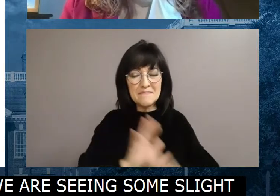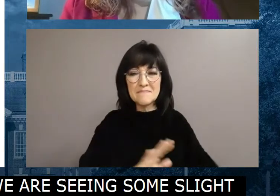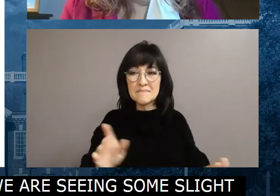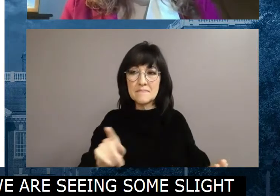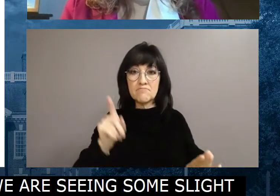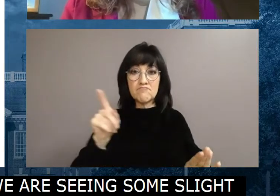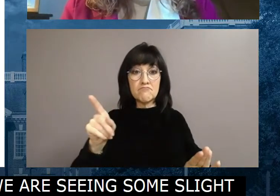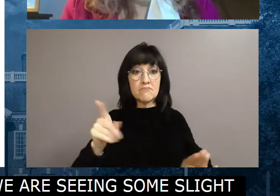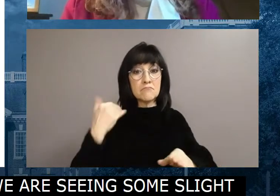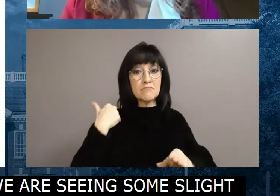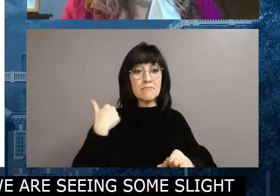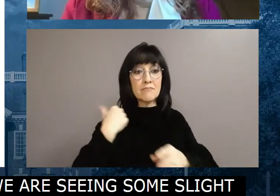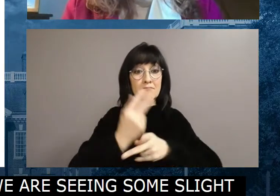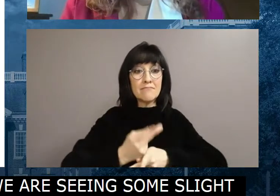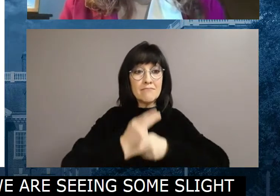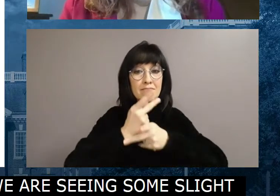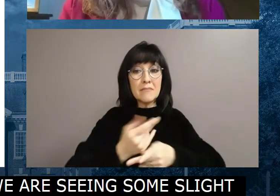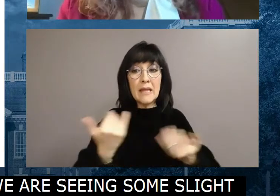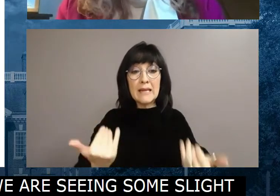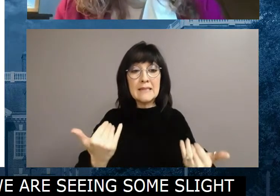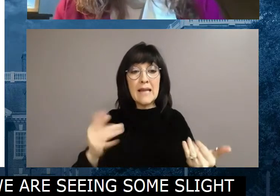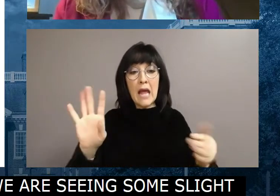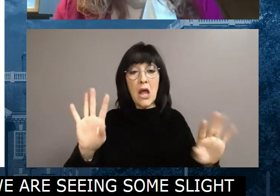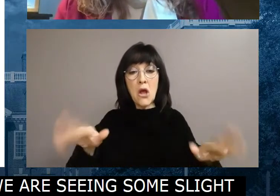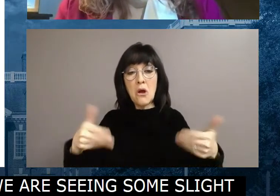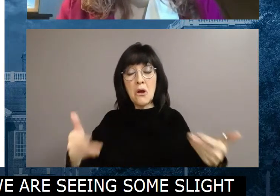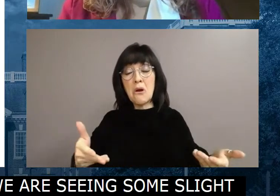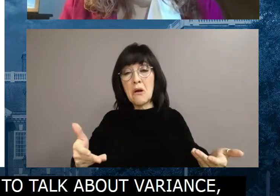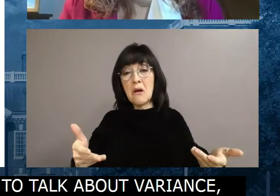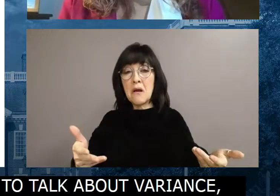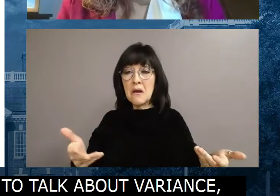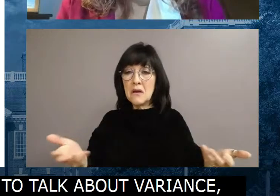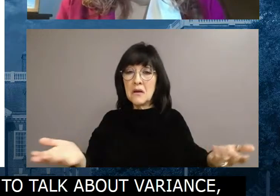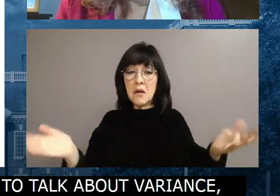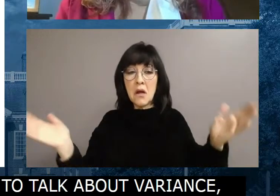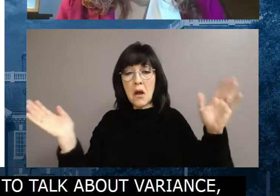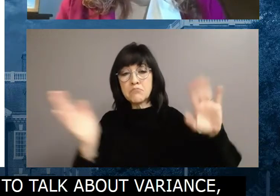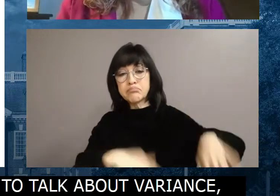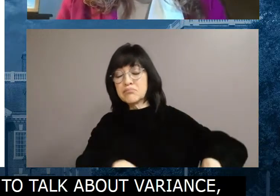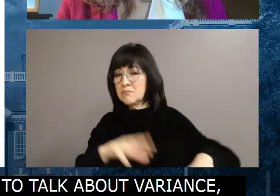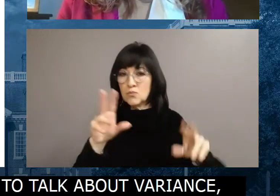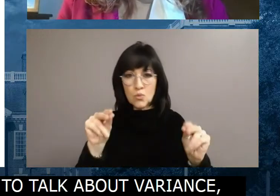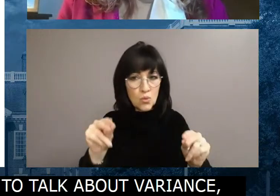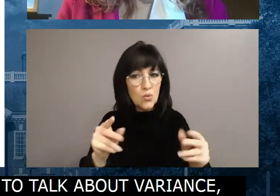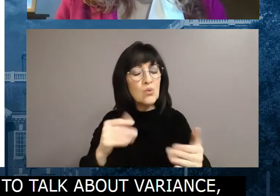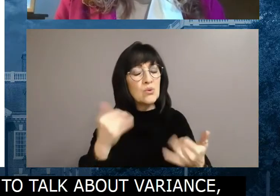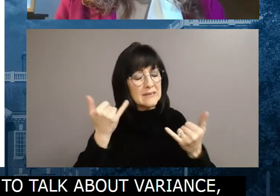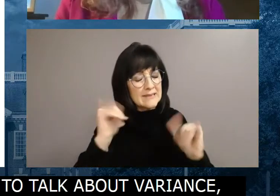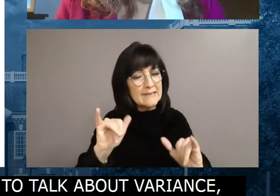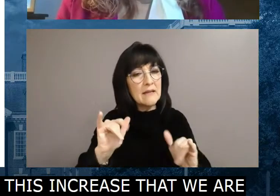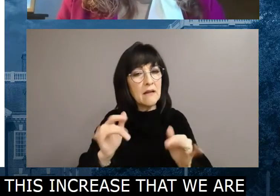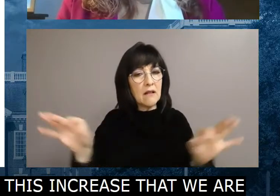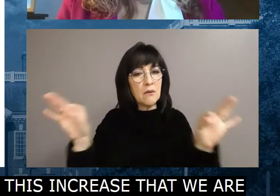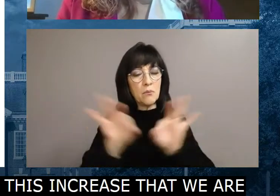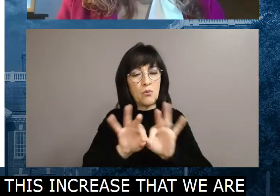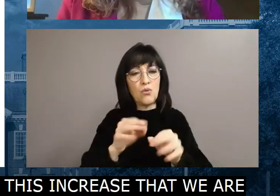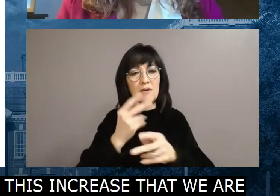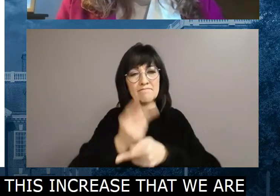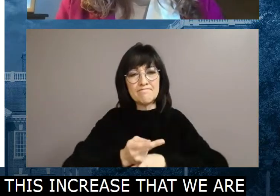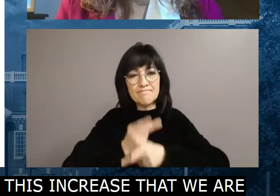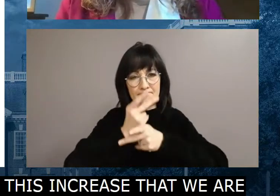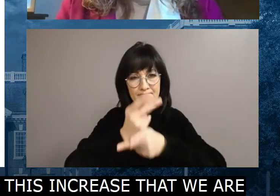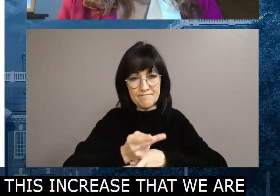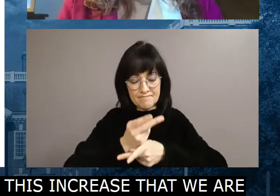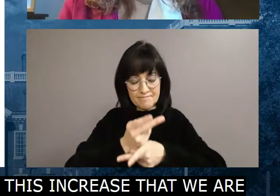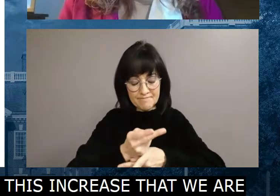which may be driving a little bit of this increase that we are seeing. So we